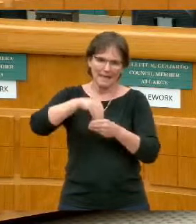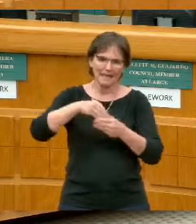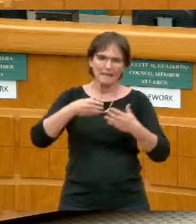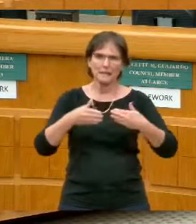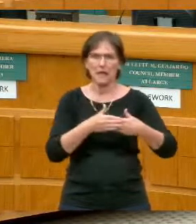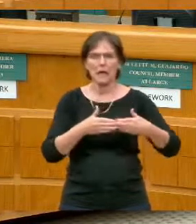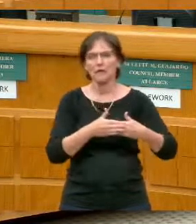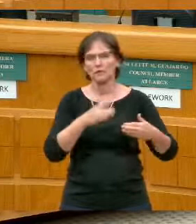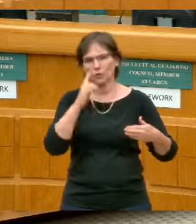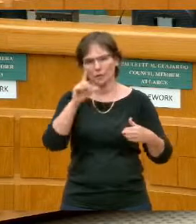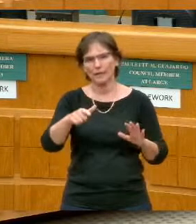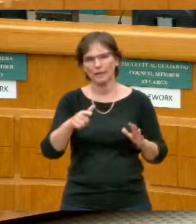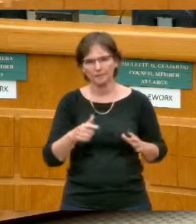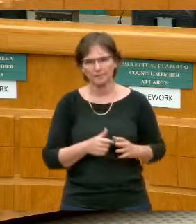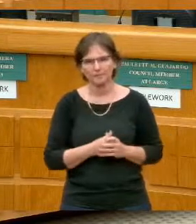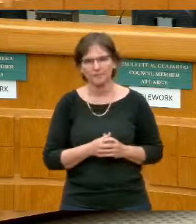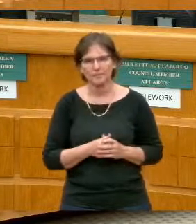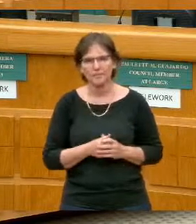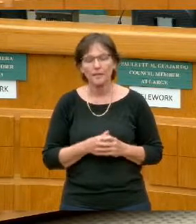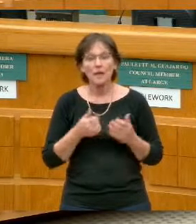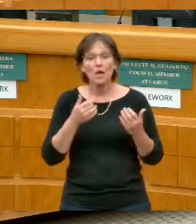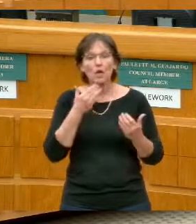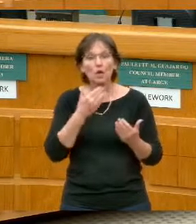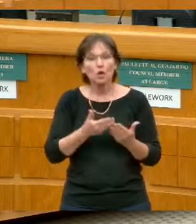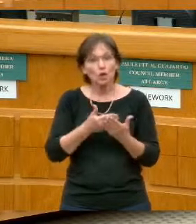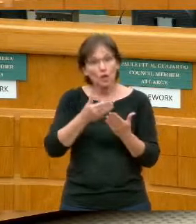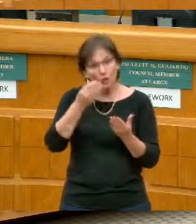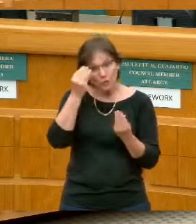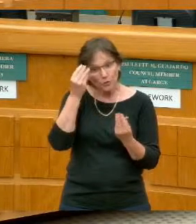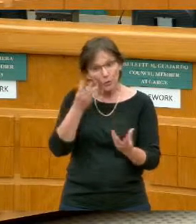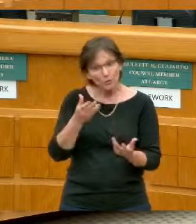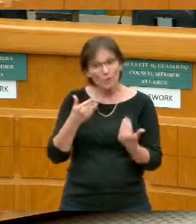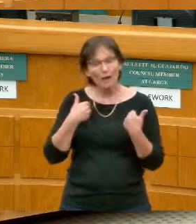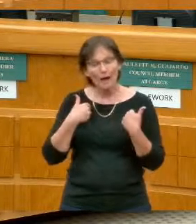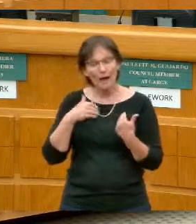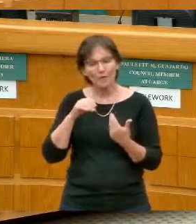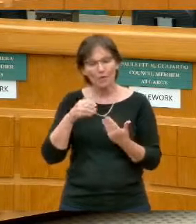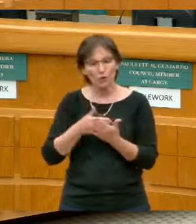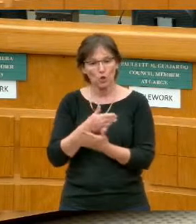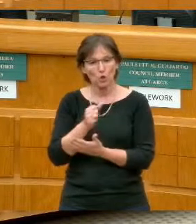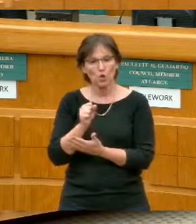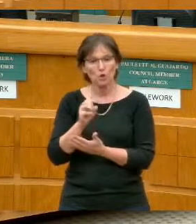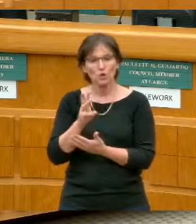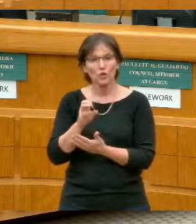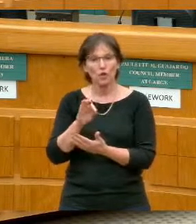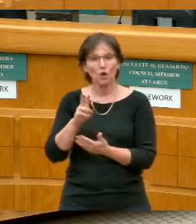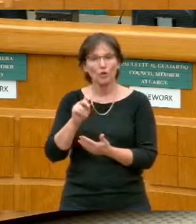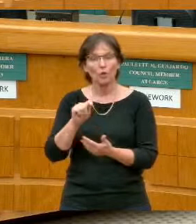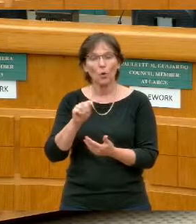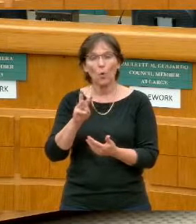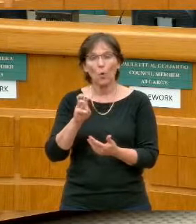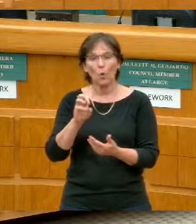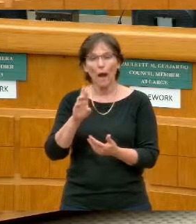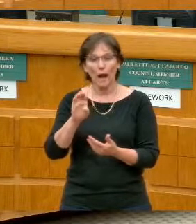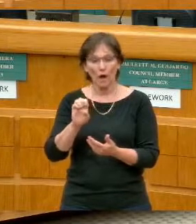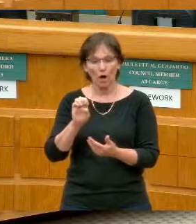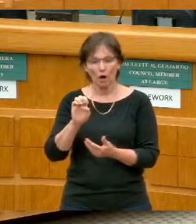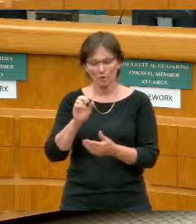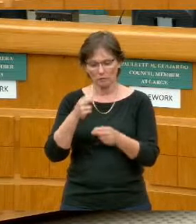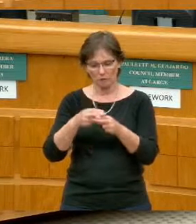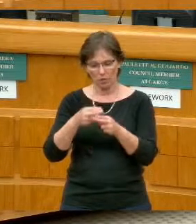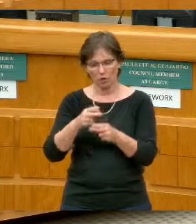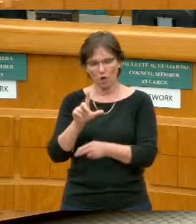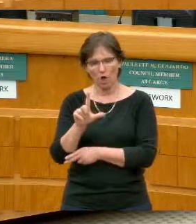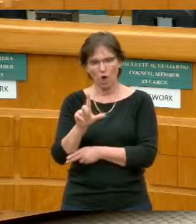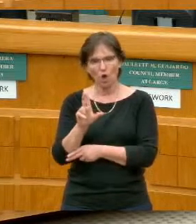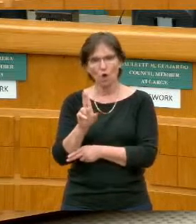do have our Luminaire software up and running, and so next week, for individuals that are needing to get